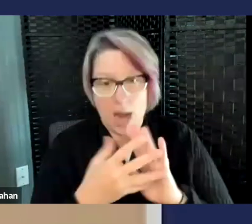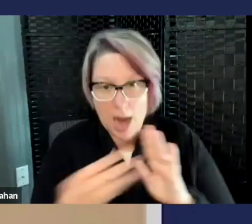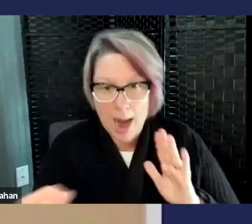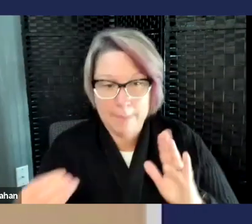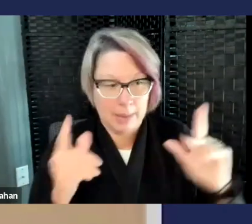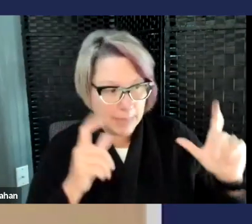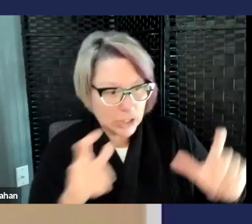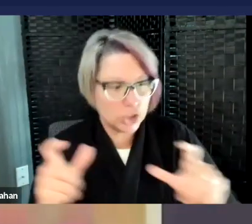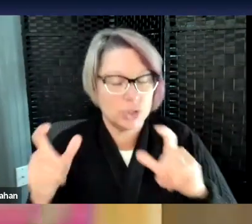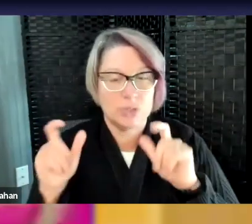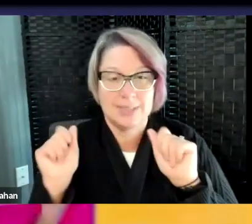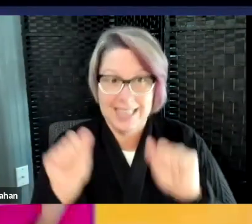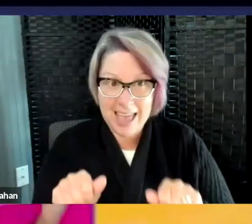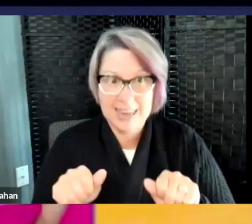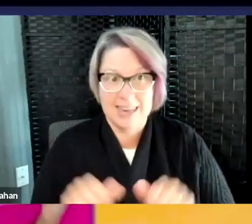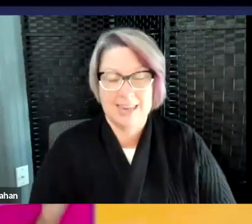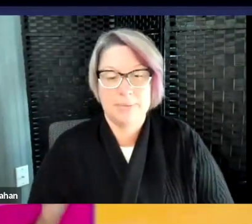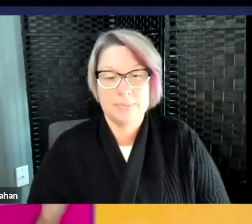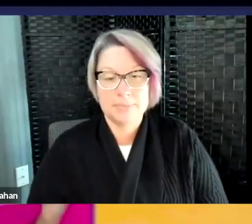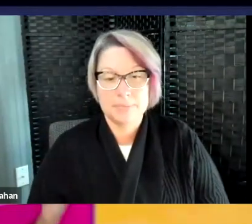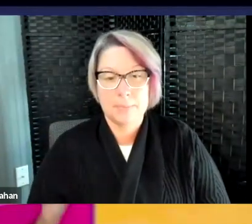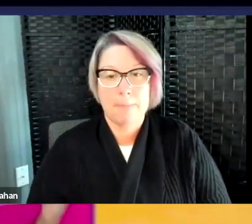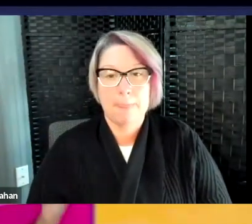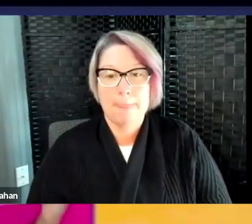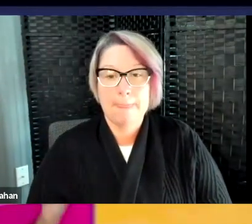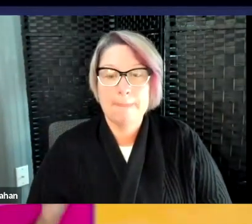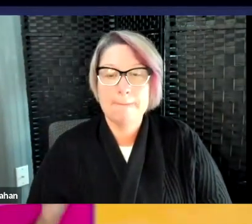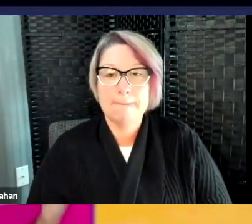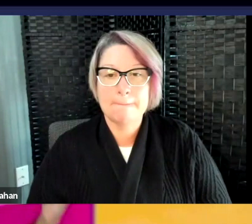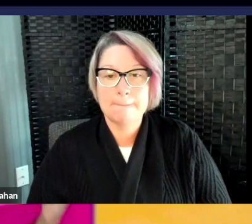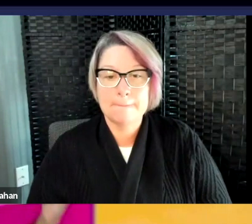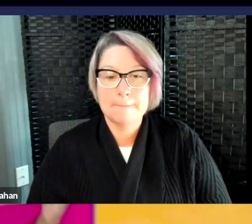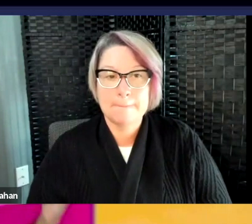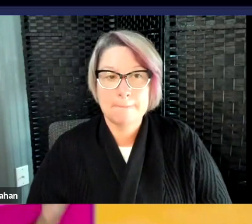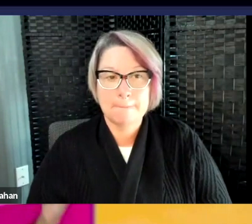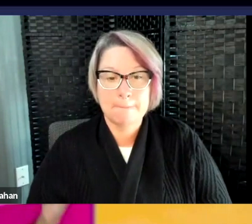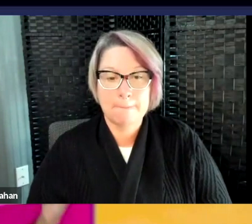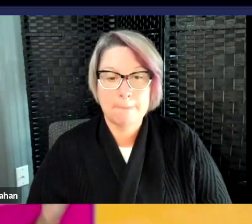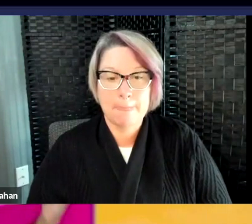of. Okay, that's really the big thing here. All right.